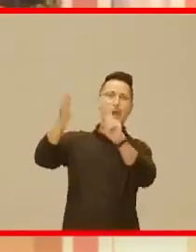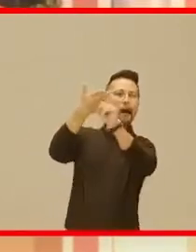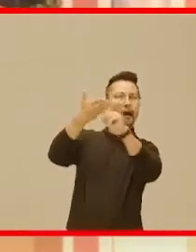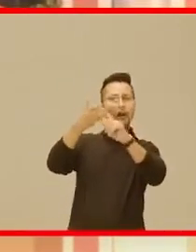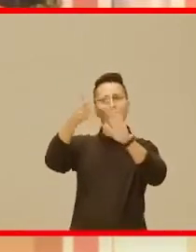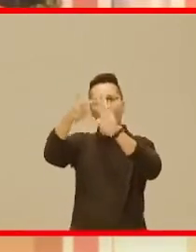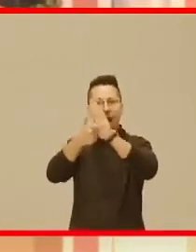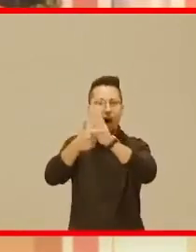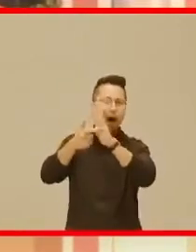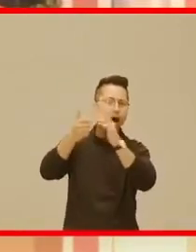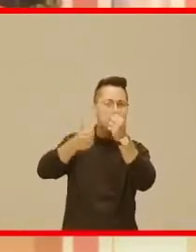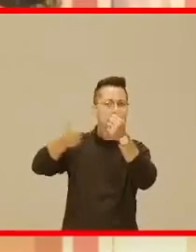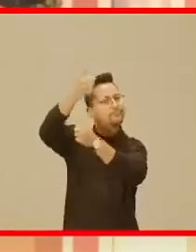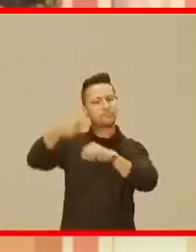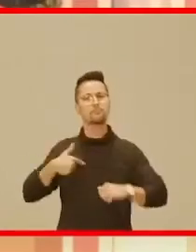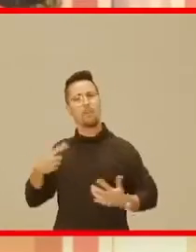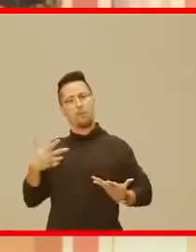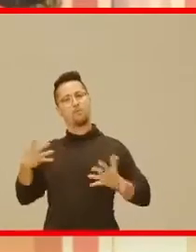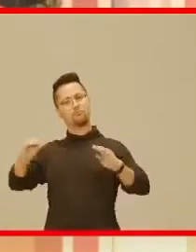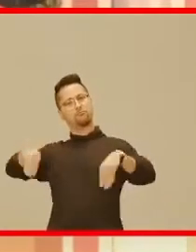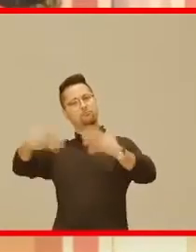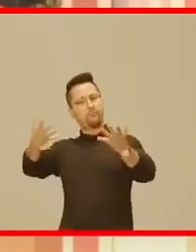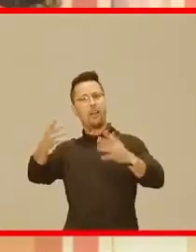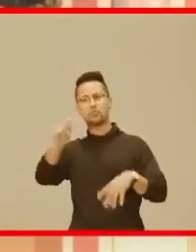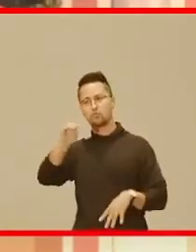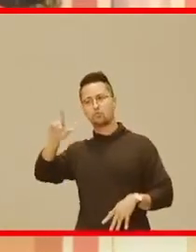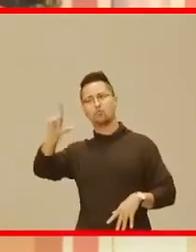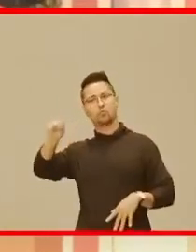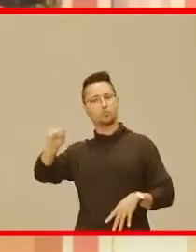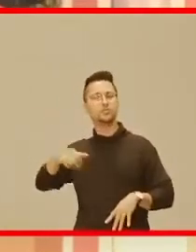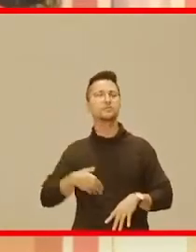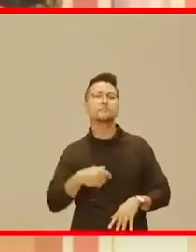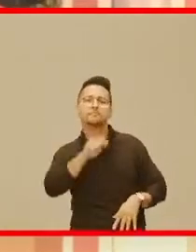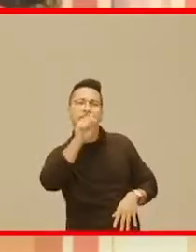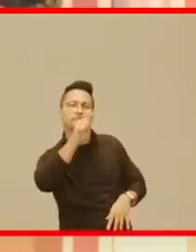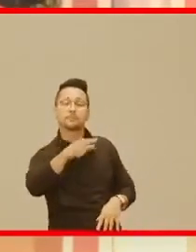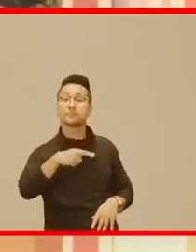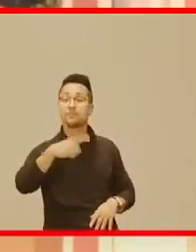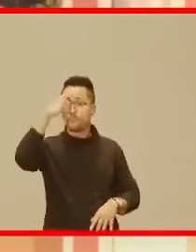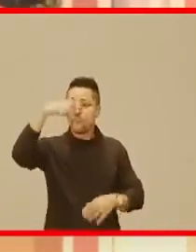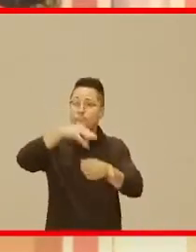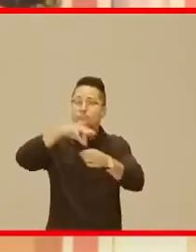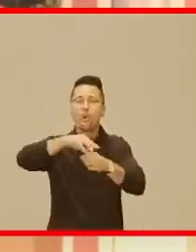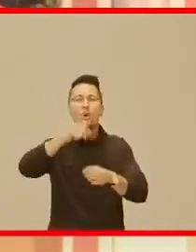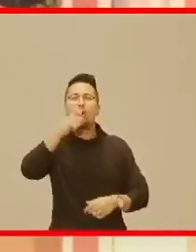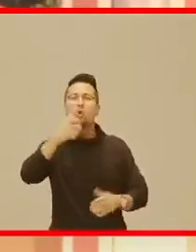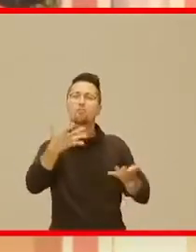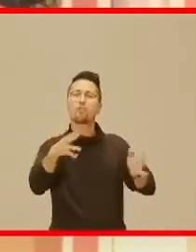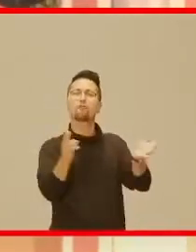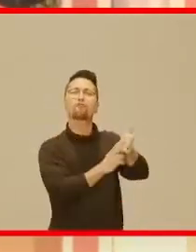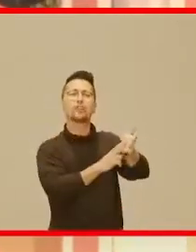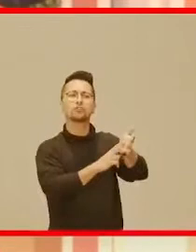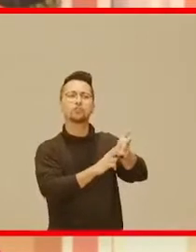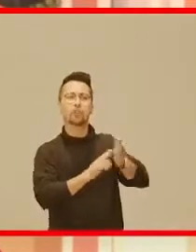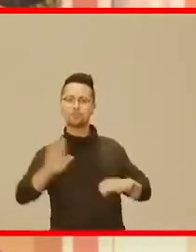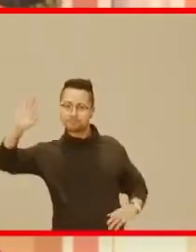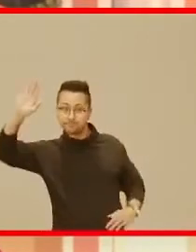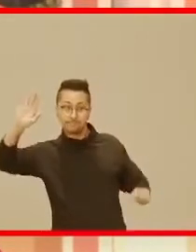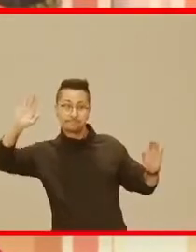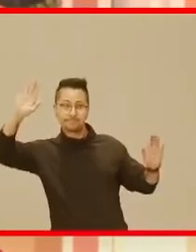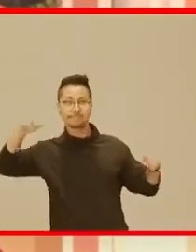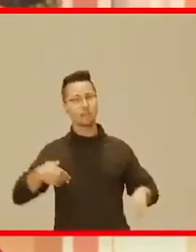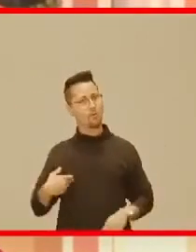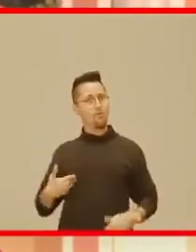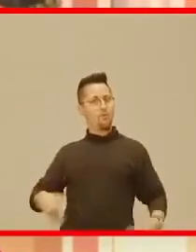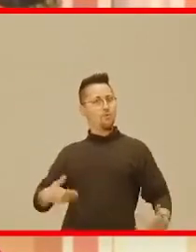done. So who here is registered to vote? By a show of hands. Love it. I love